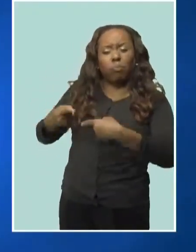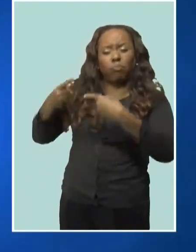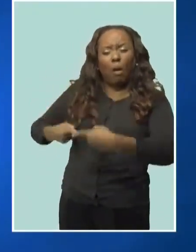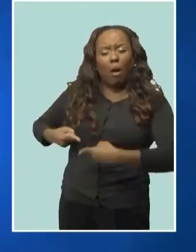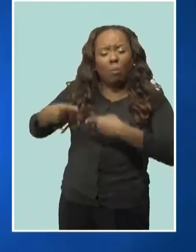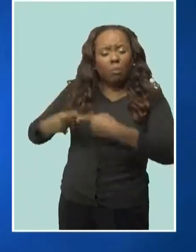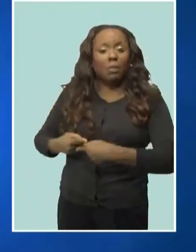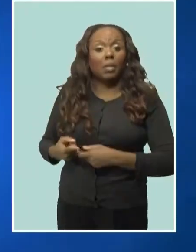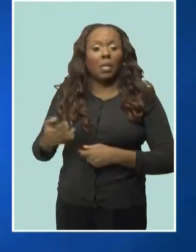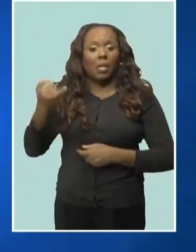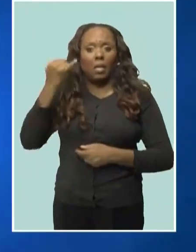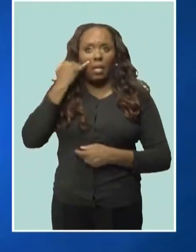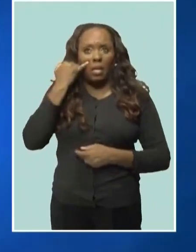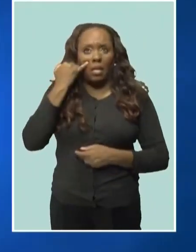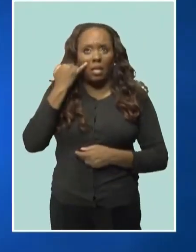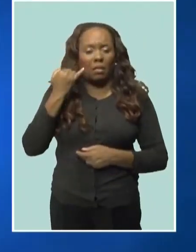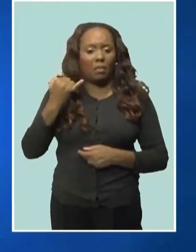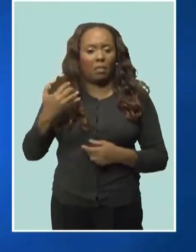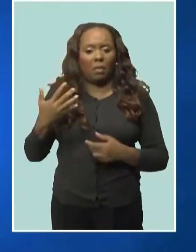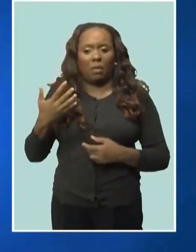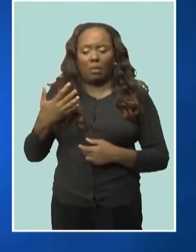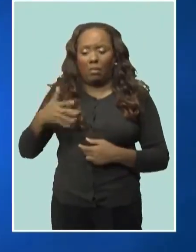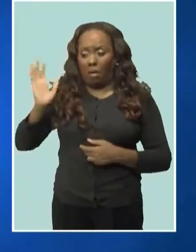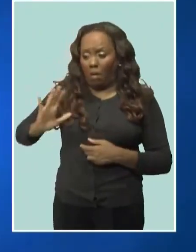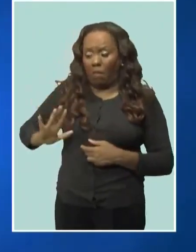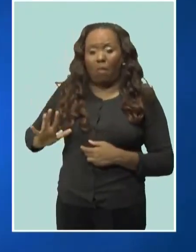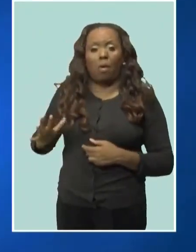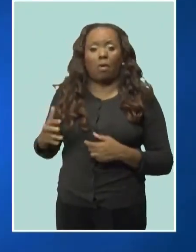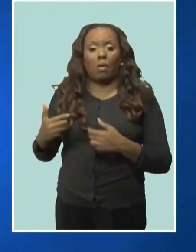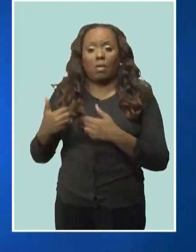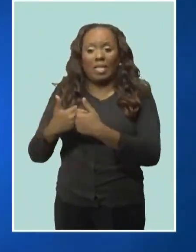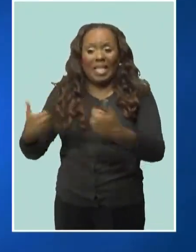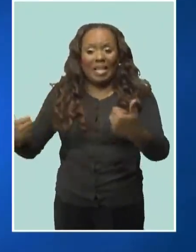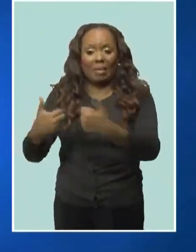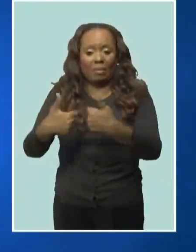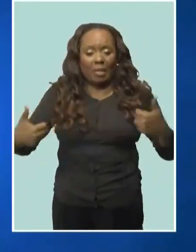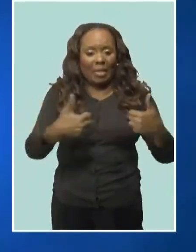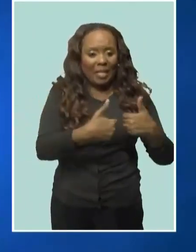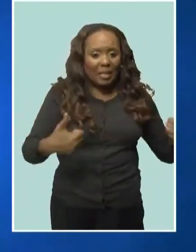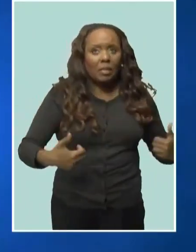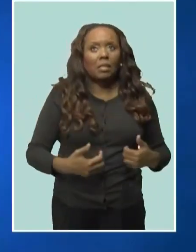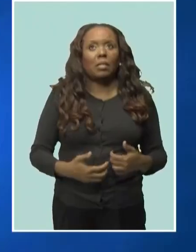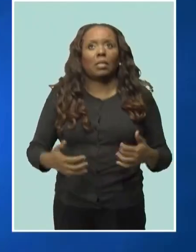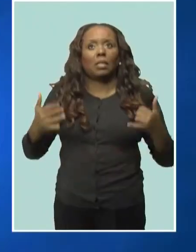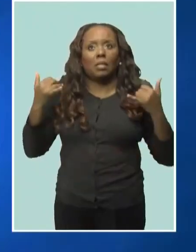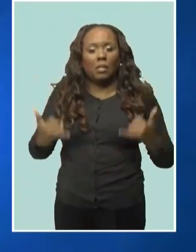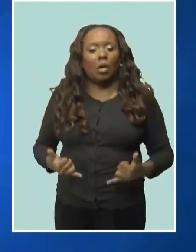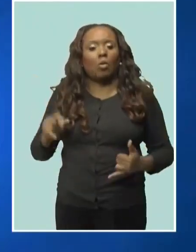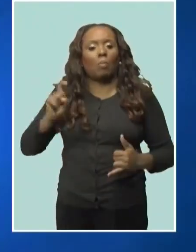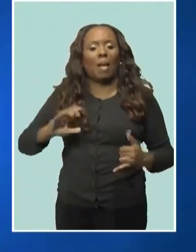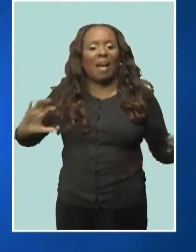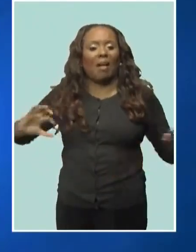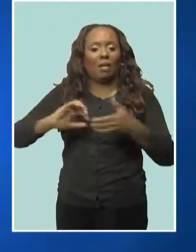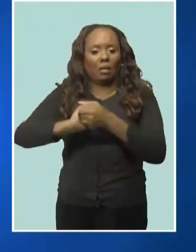was division that weakened us, then it must be unity that strengthens us.